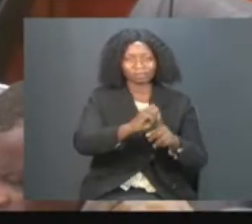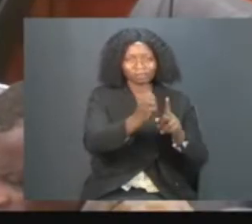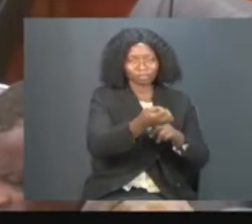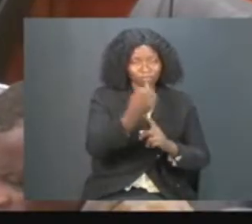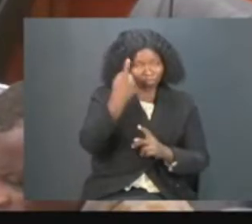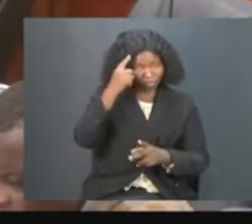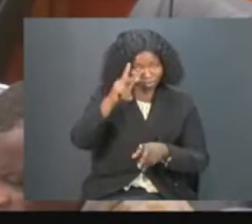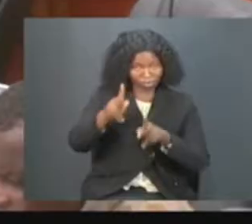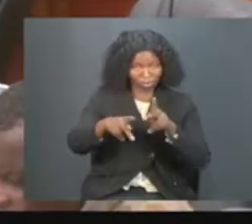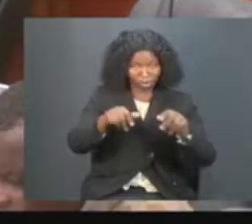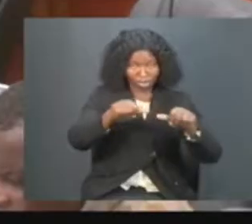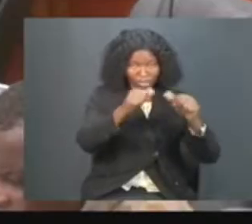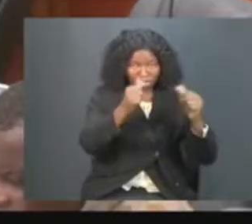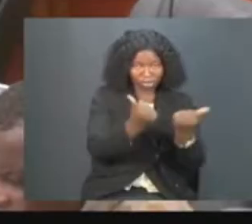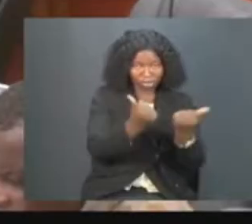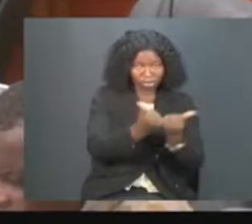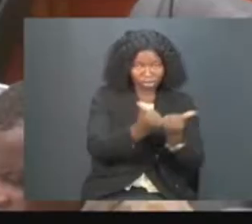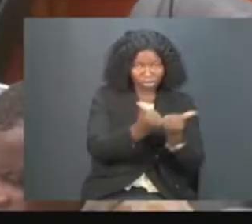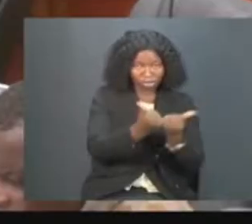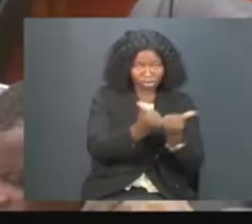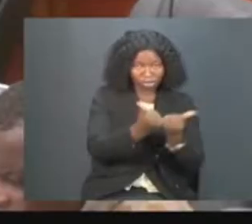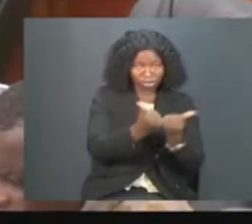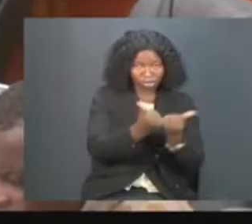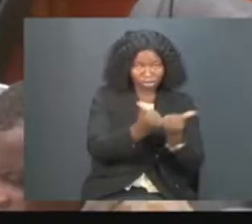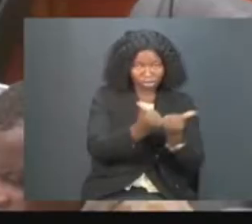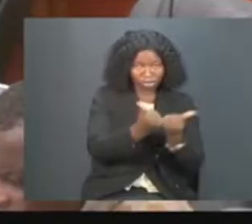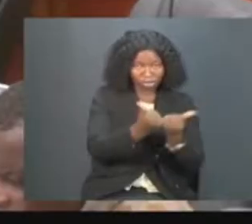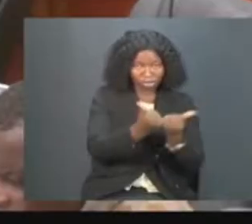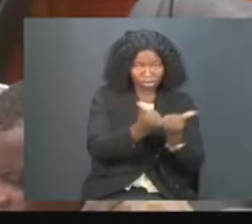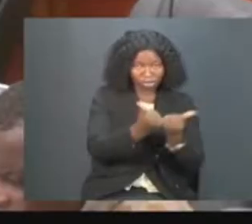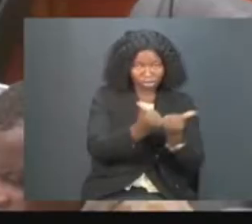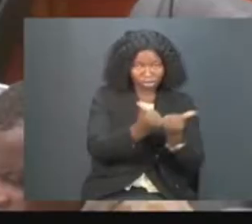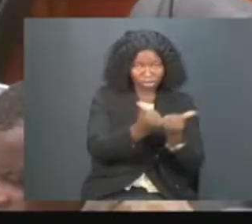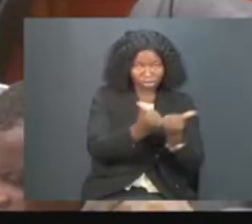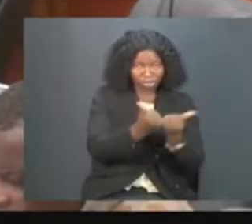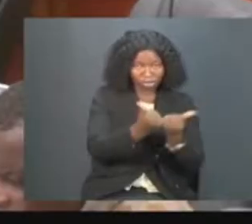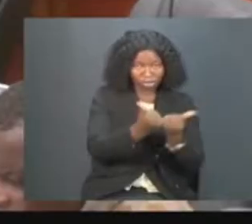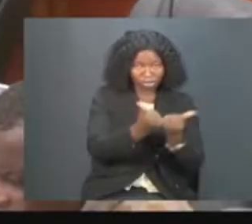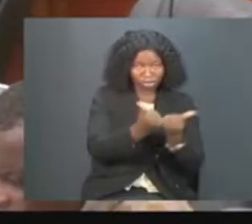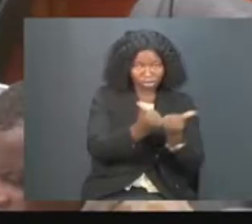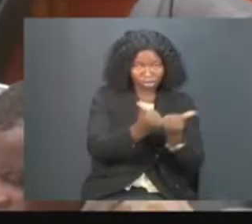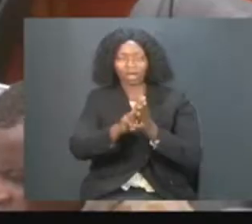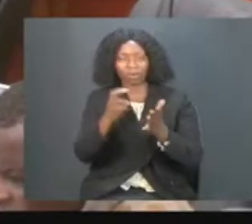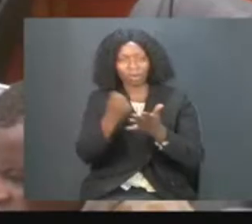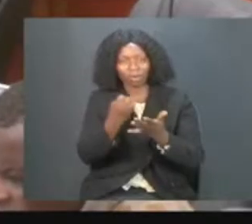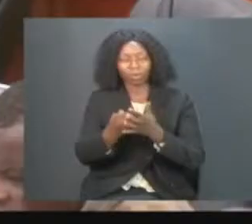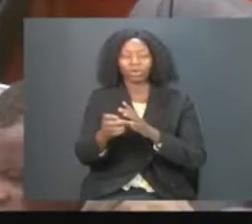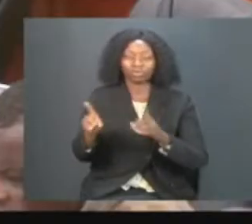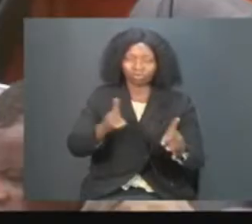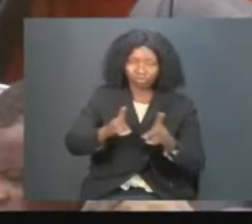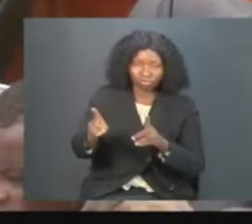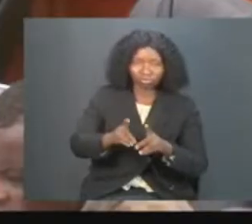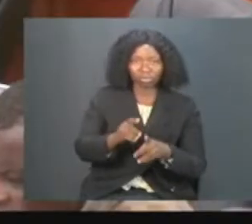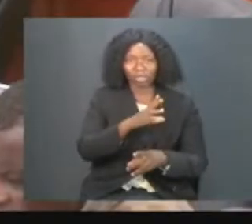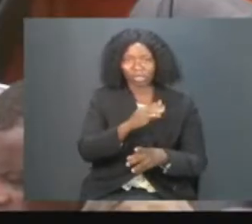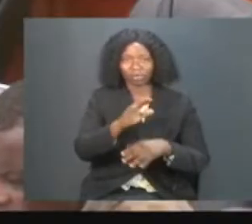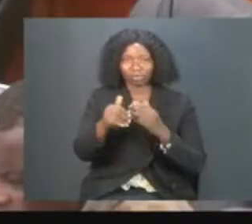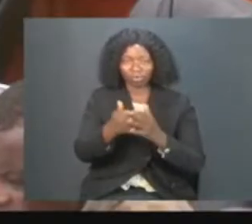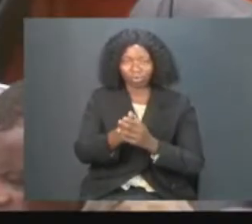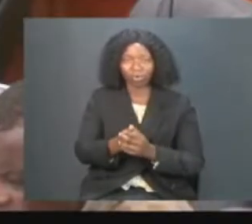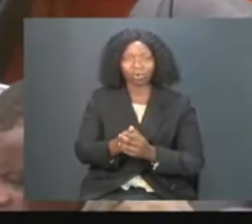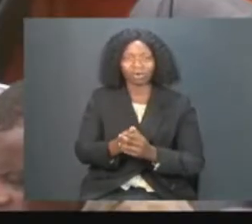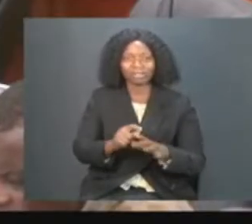those agencies and institutions to be able to implement 24-hour economy. And that is what we are going to do, and you are beginning to